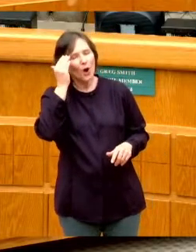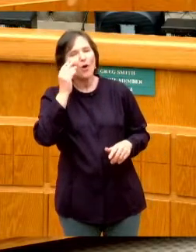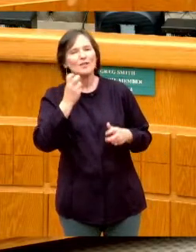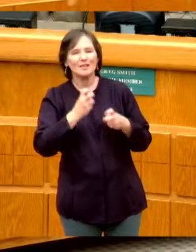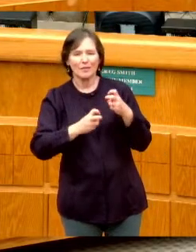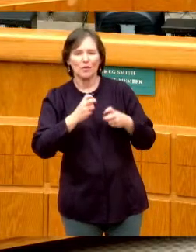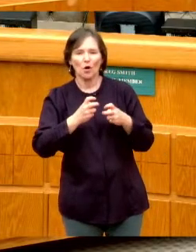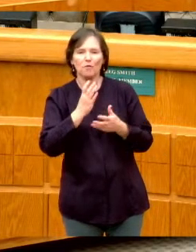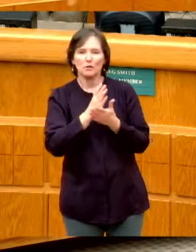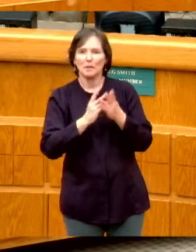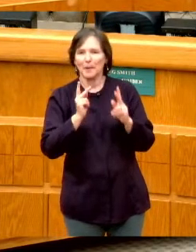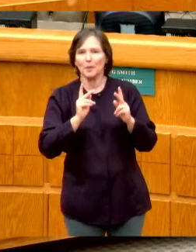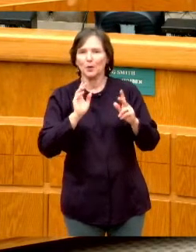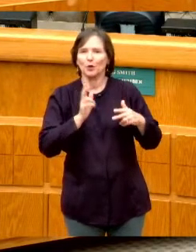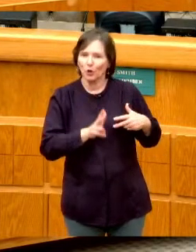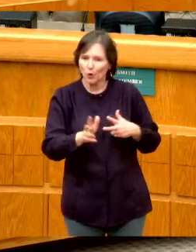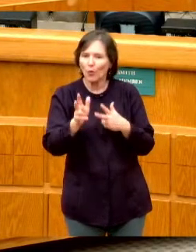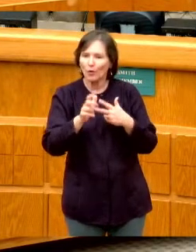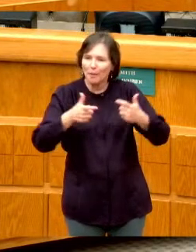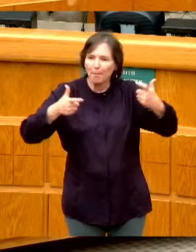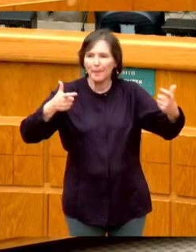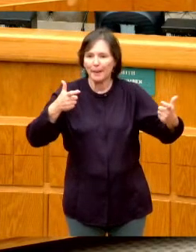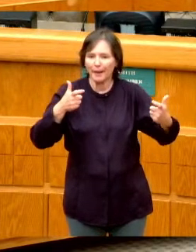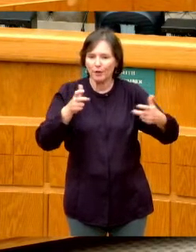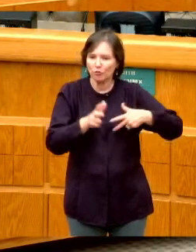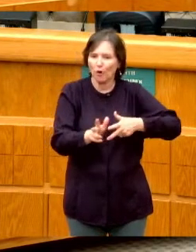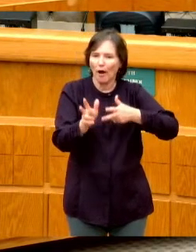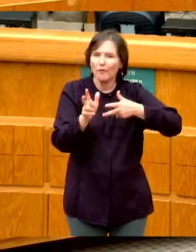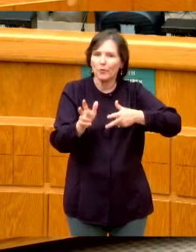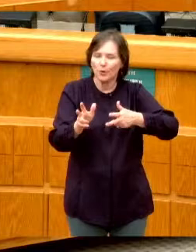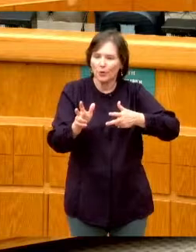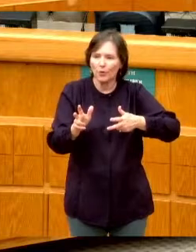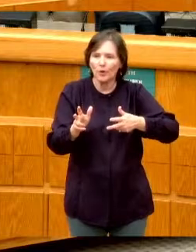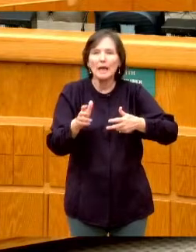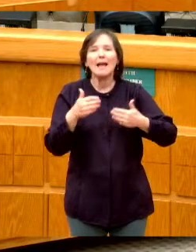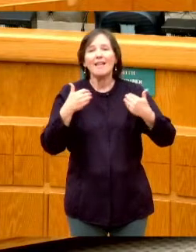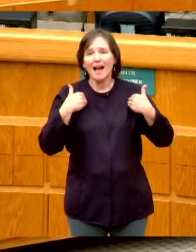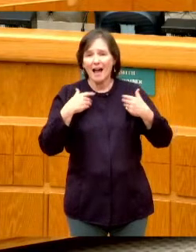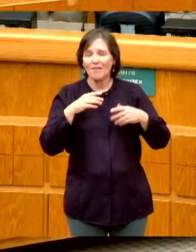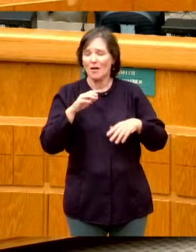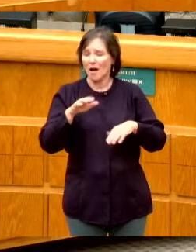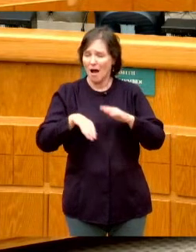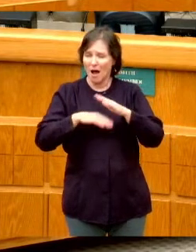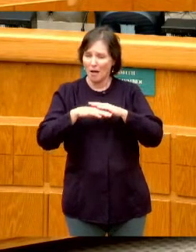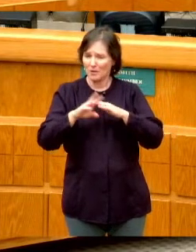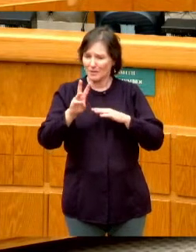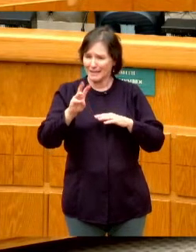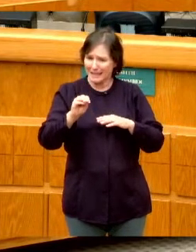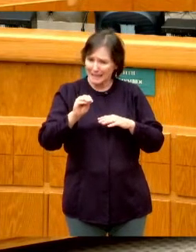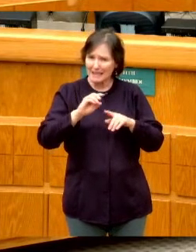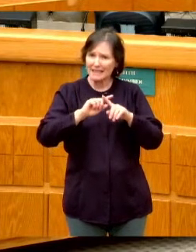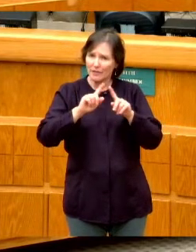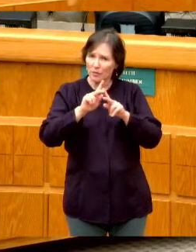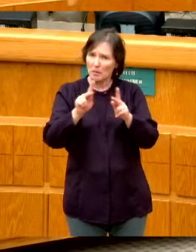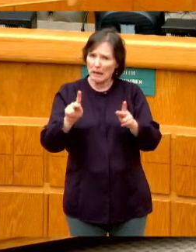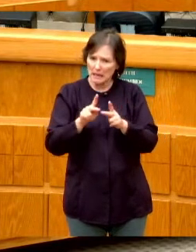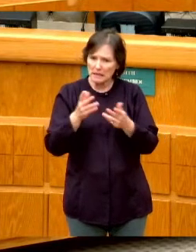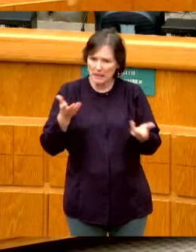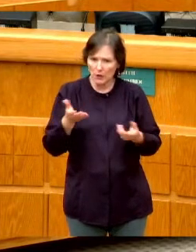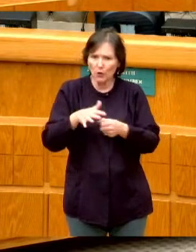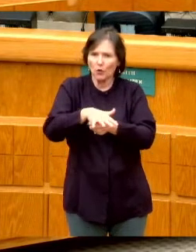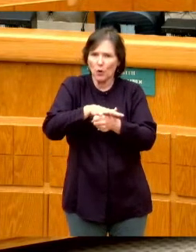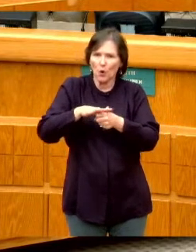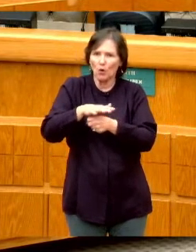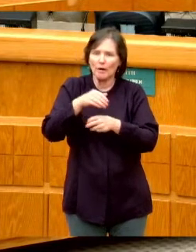drive-through system. What we recommend is to check out other places where it may be more practical for your needs. Our